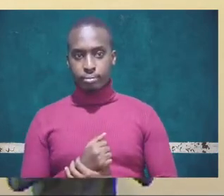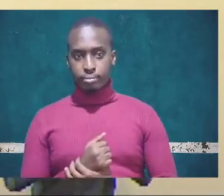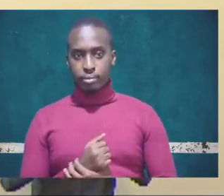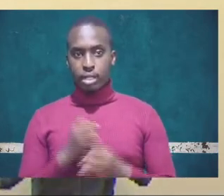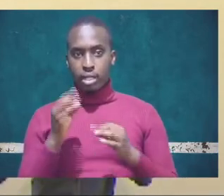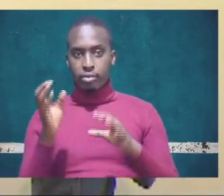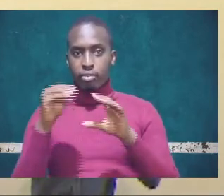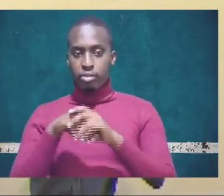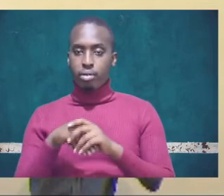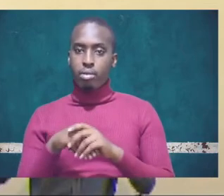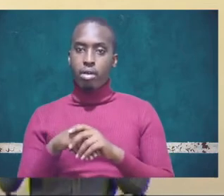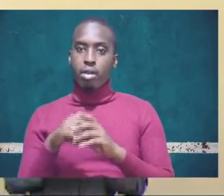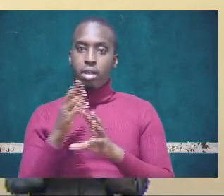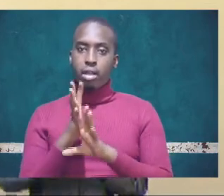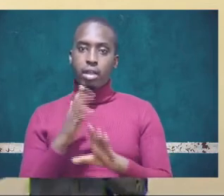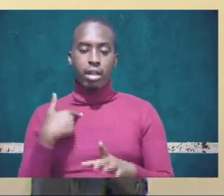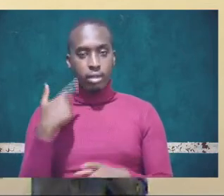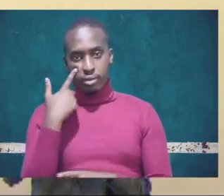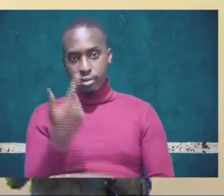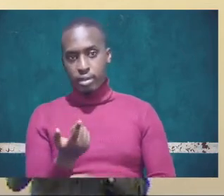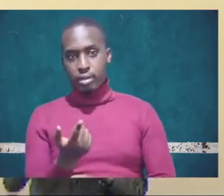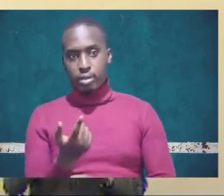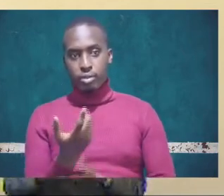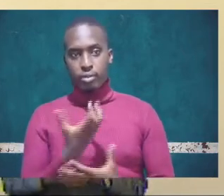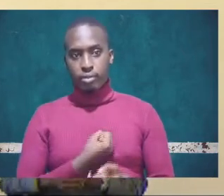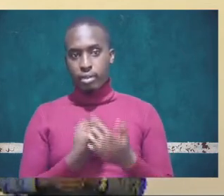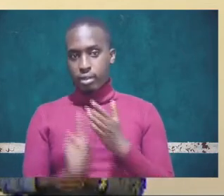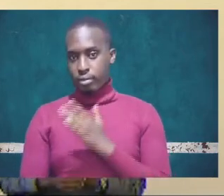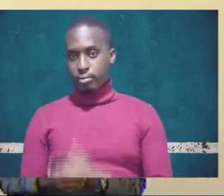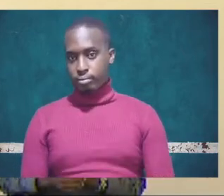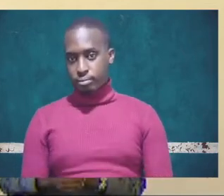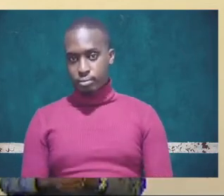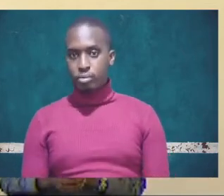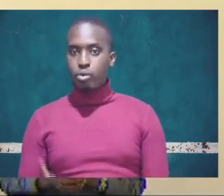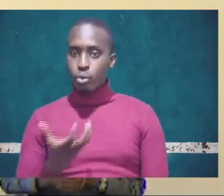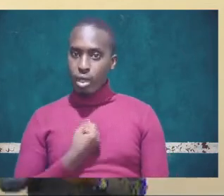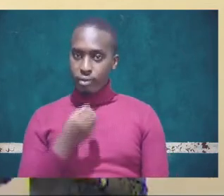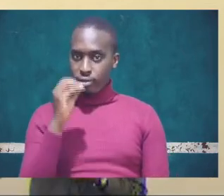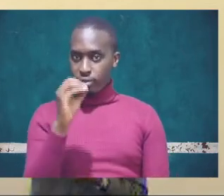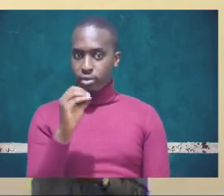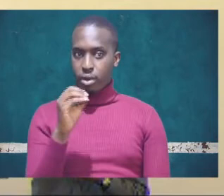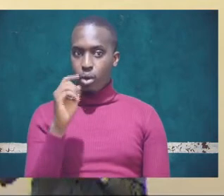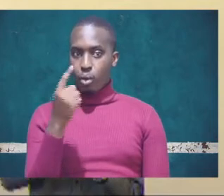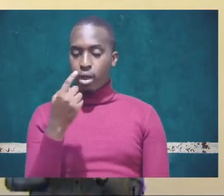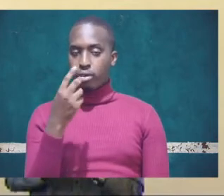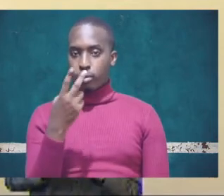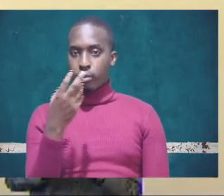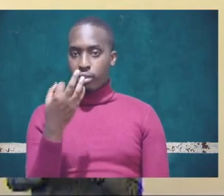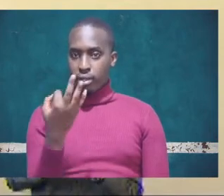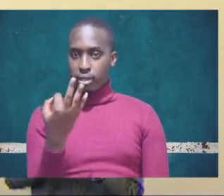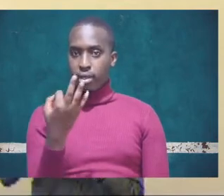When we put them on a line and see, we have this. We have 0, 1, 2,